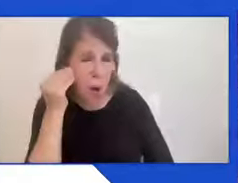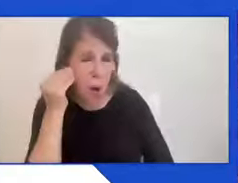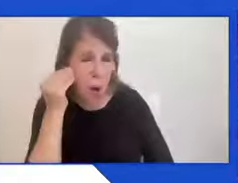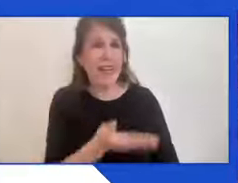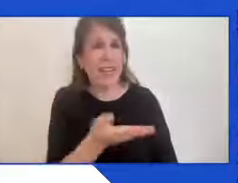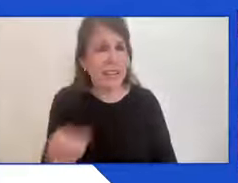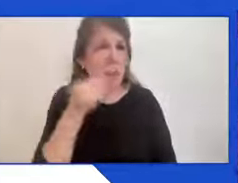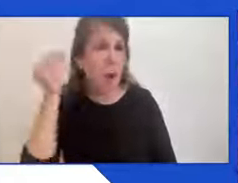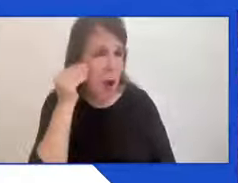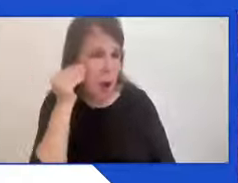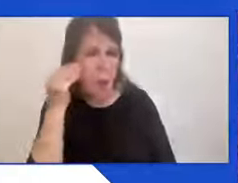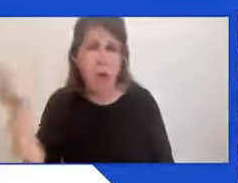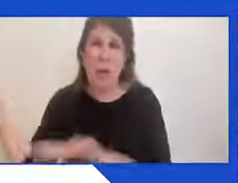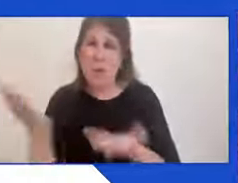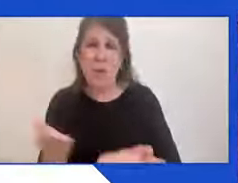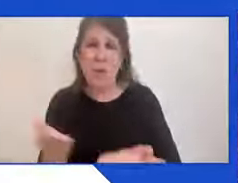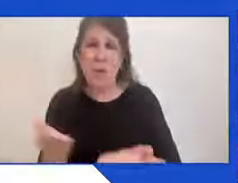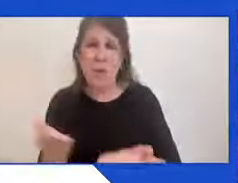Bring them home.